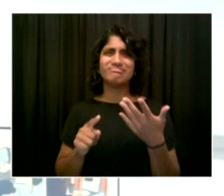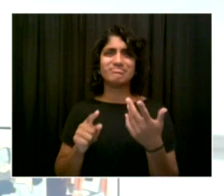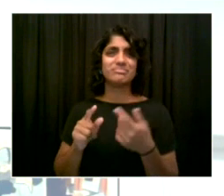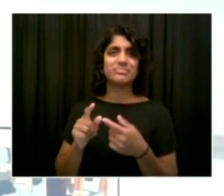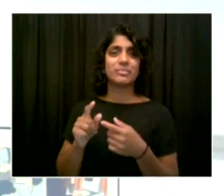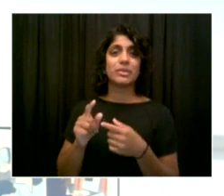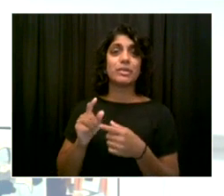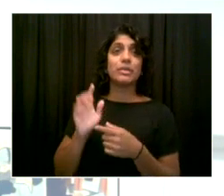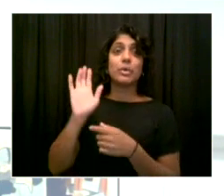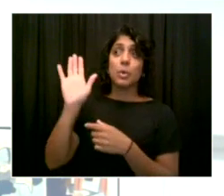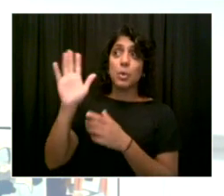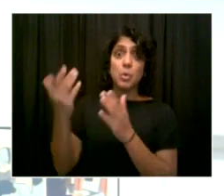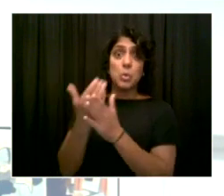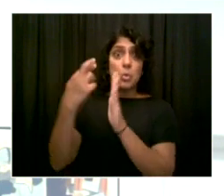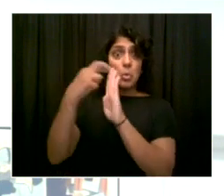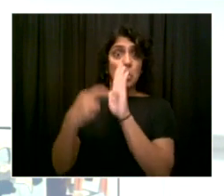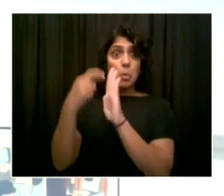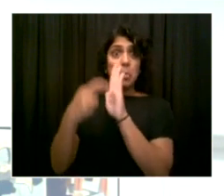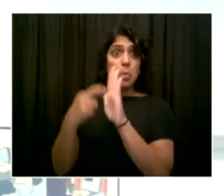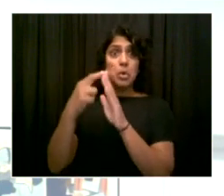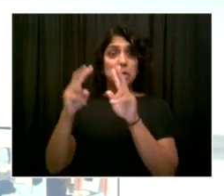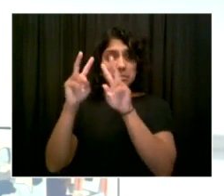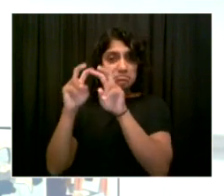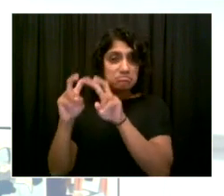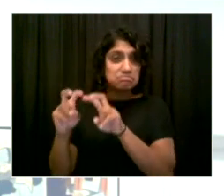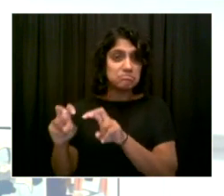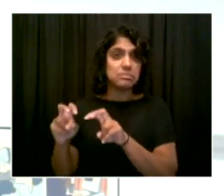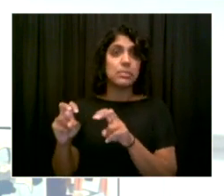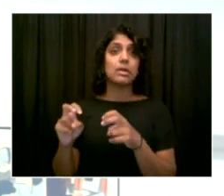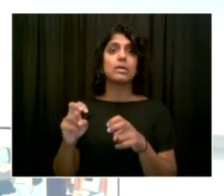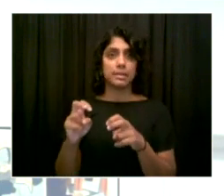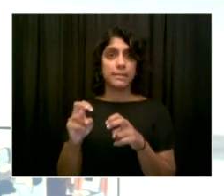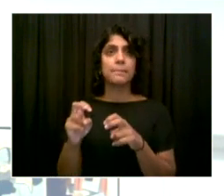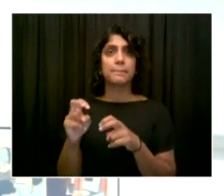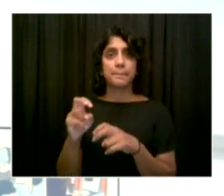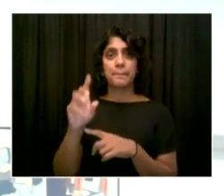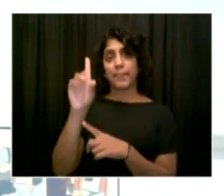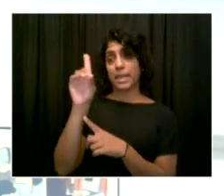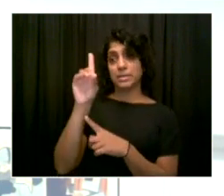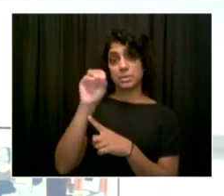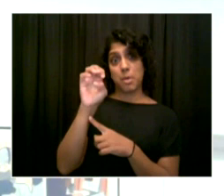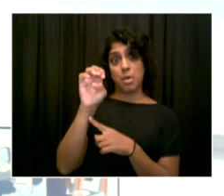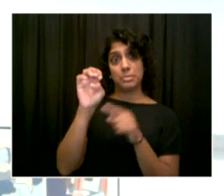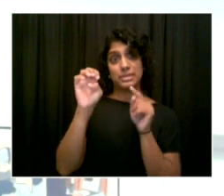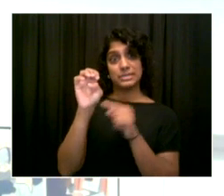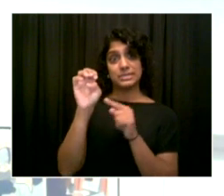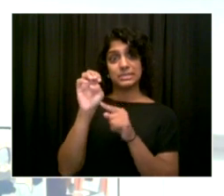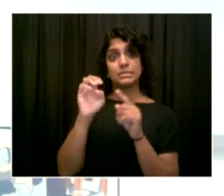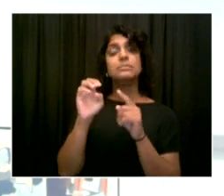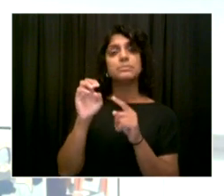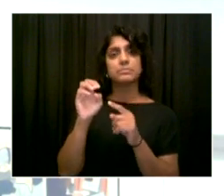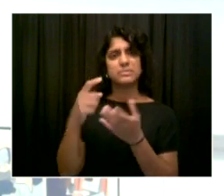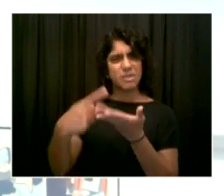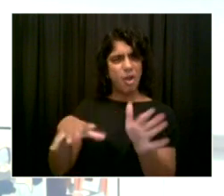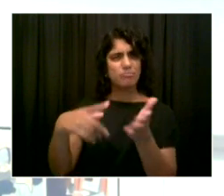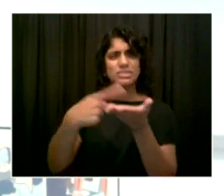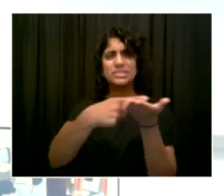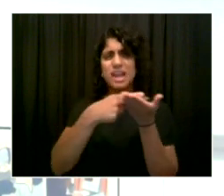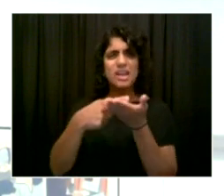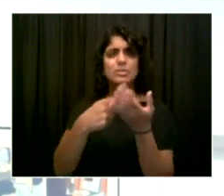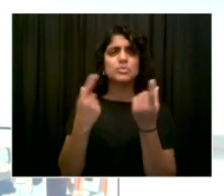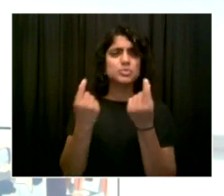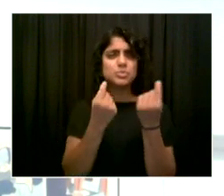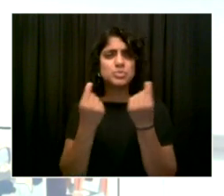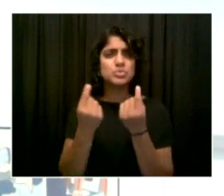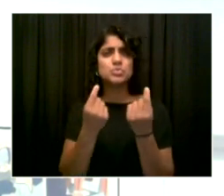it with our colleagues at the Department of Education, and coming out with additional information for parents